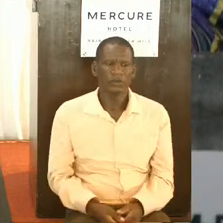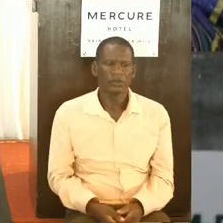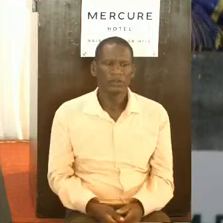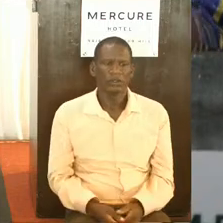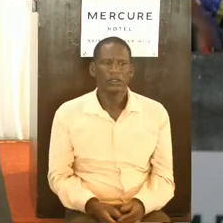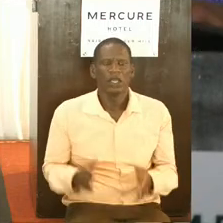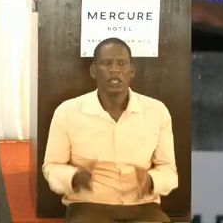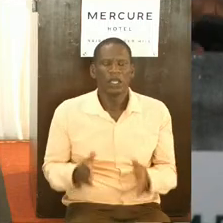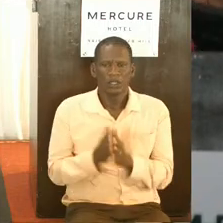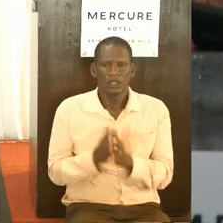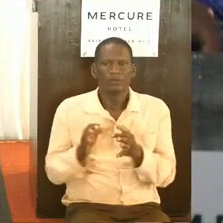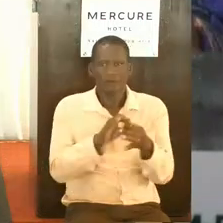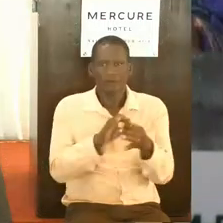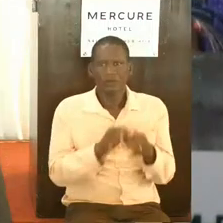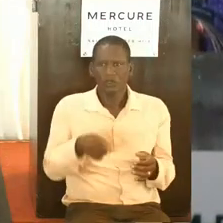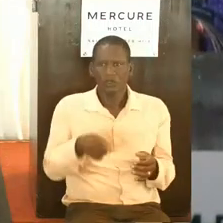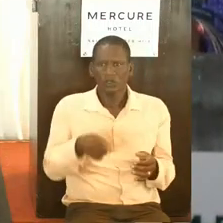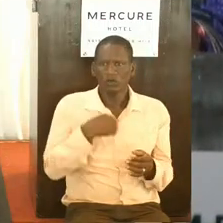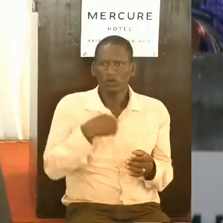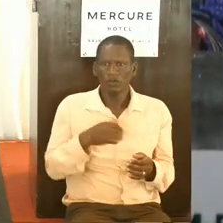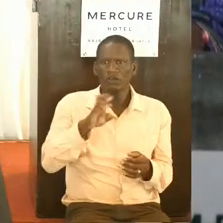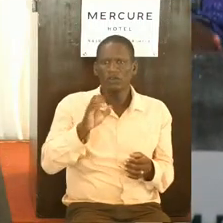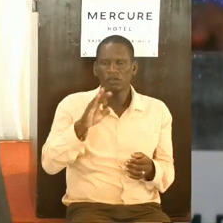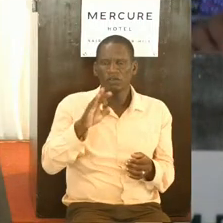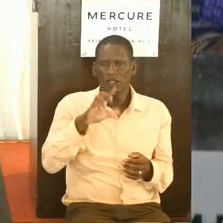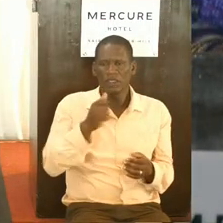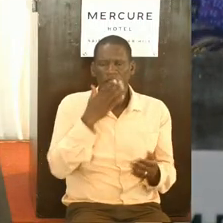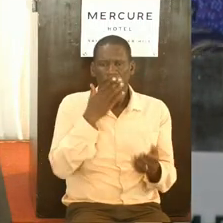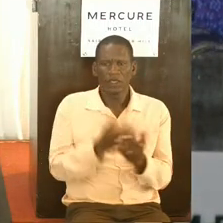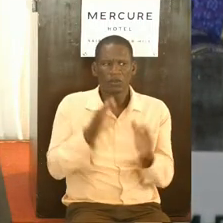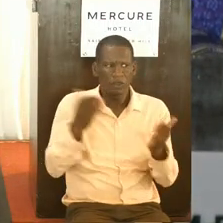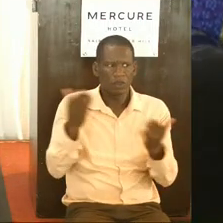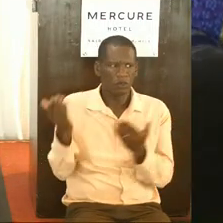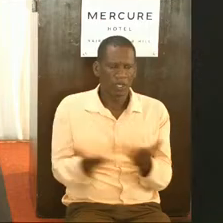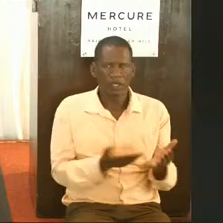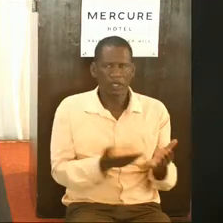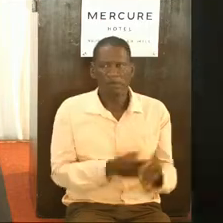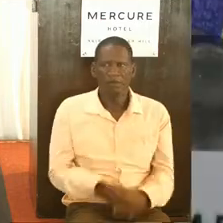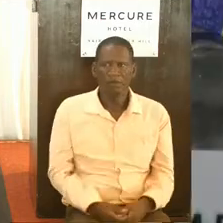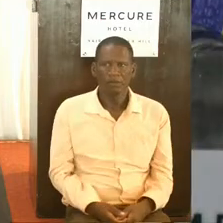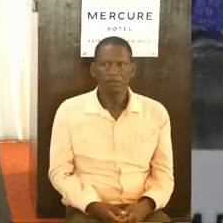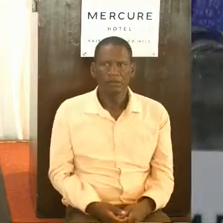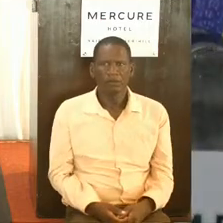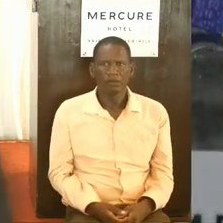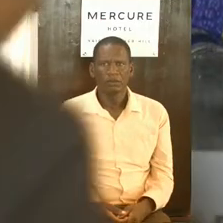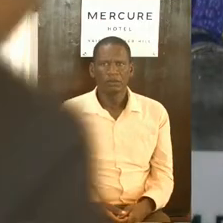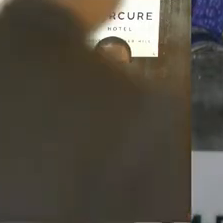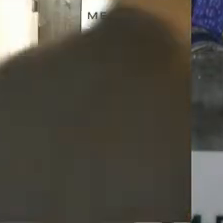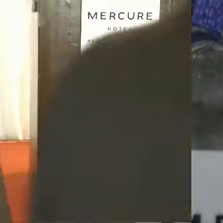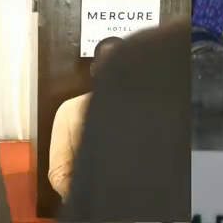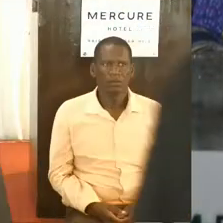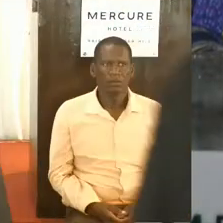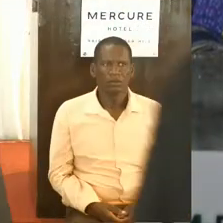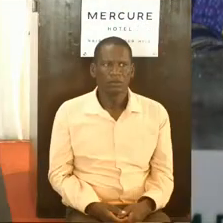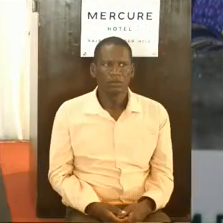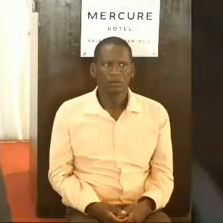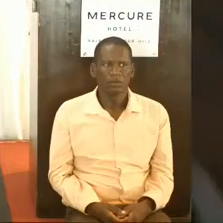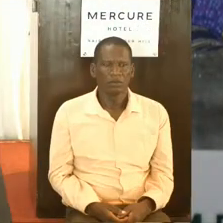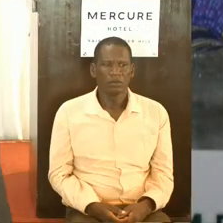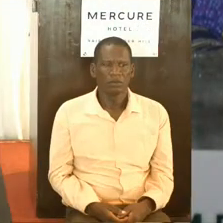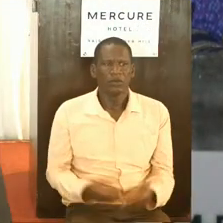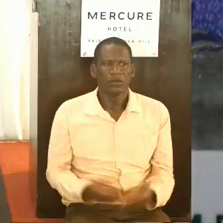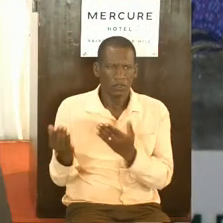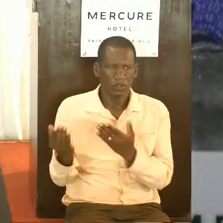and cohesion do we have Christopher thank you very much caribou I will introduce you as you before you